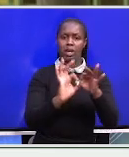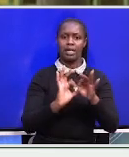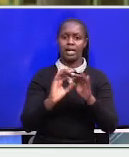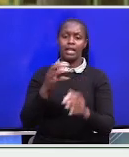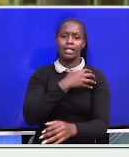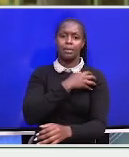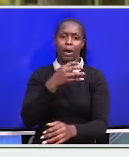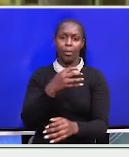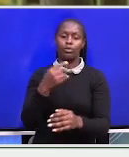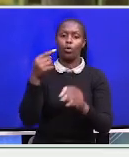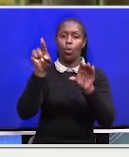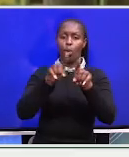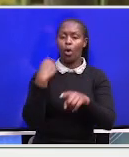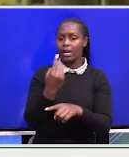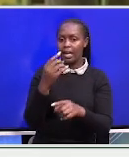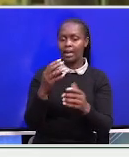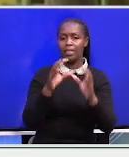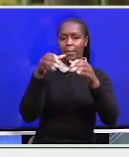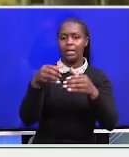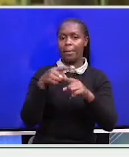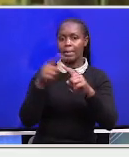party, but also in government ahead of the